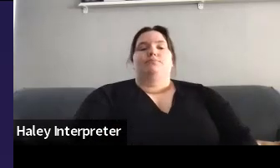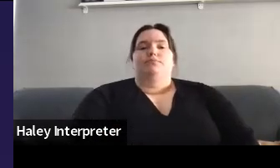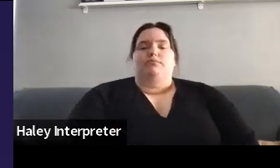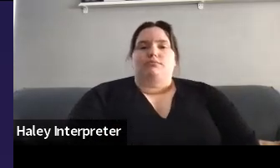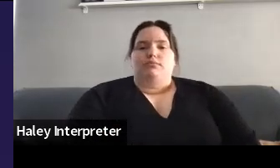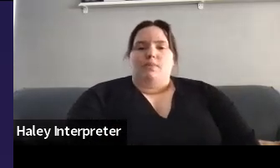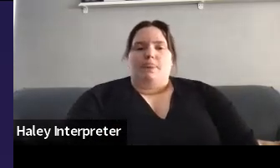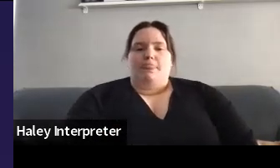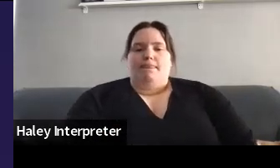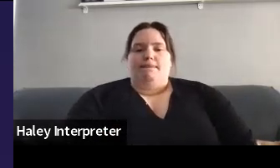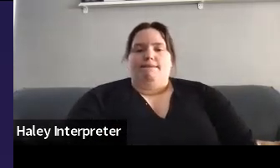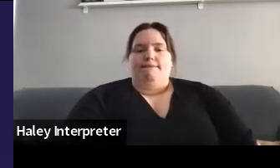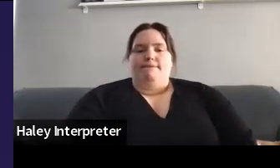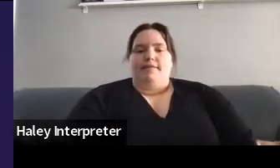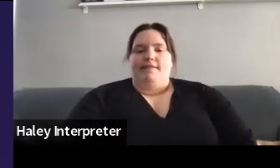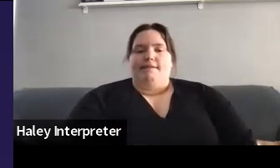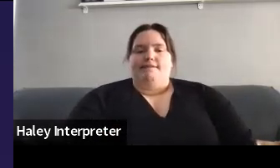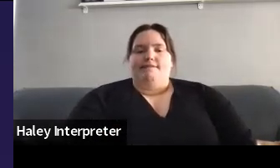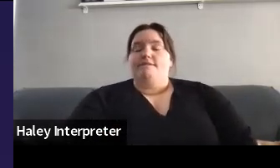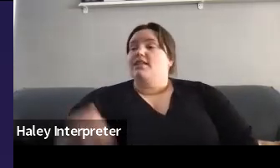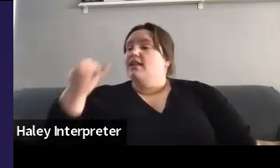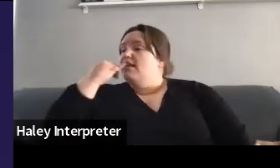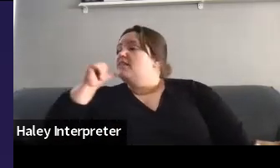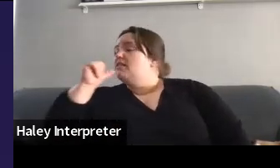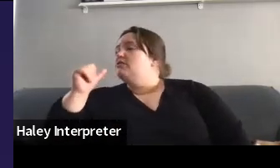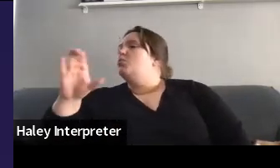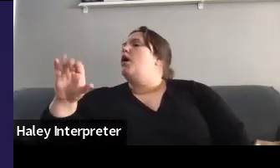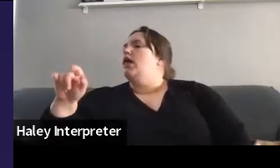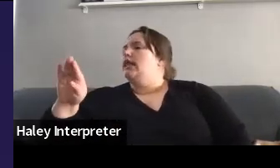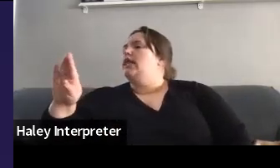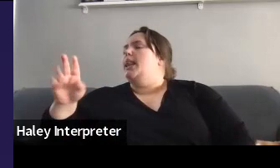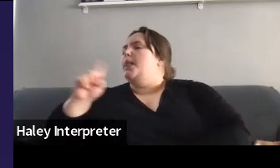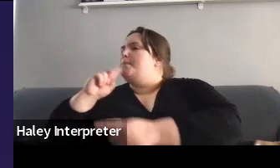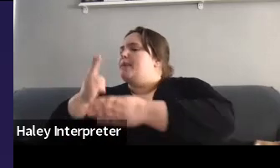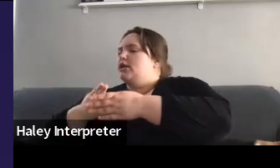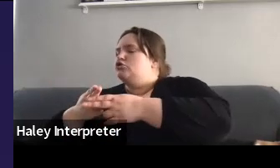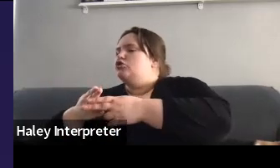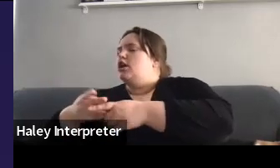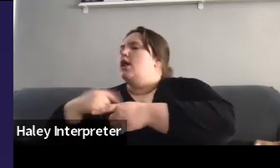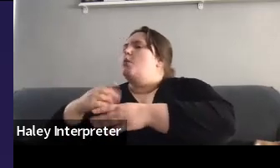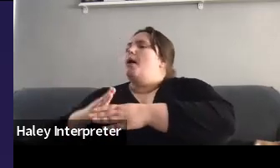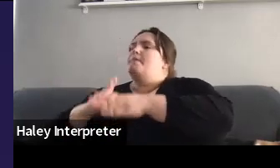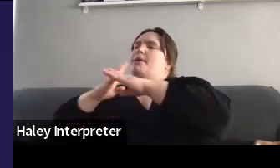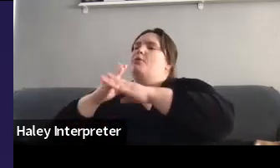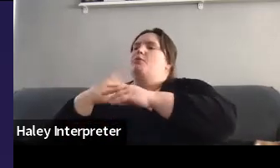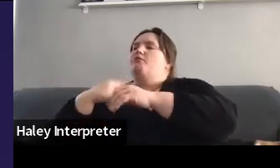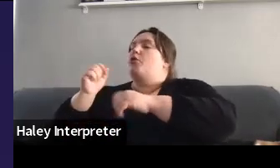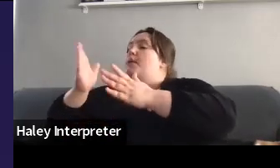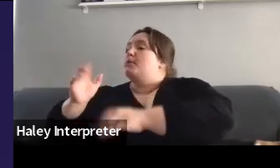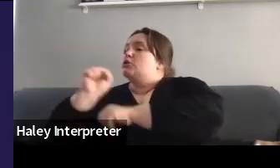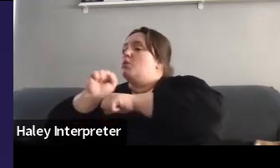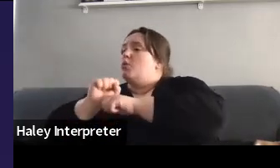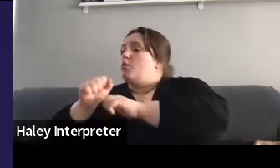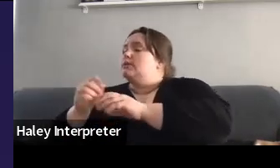Okay. And if there's not any other, okay, Caleb mentioned one barrier for a person I work with is moving larger